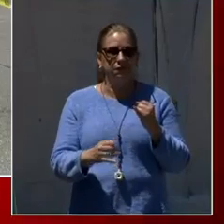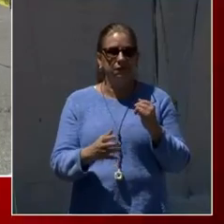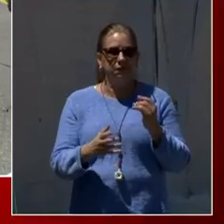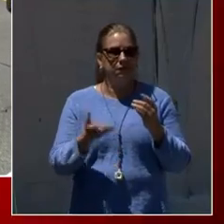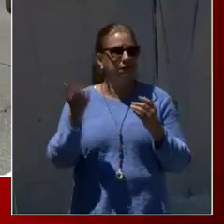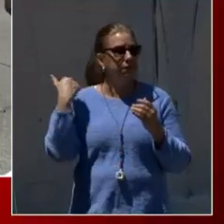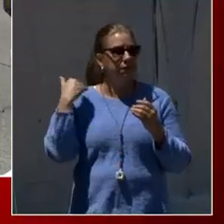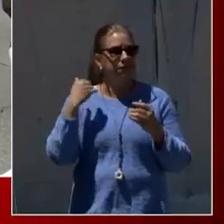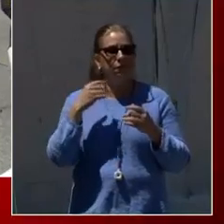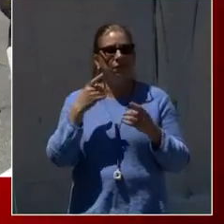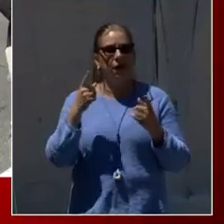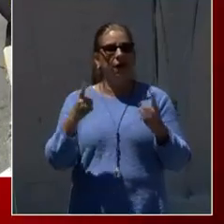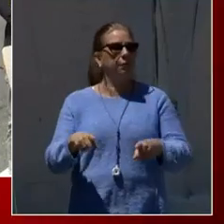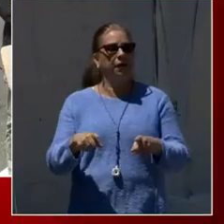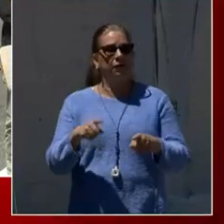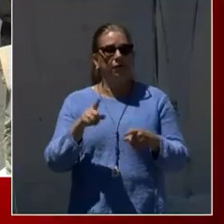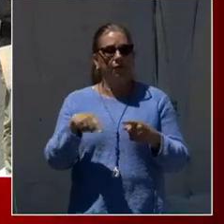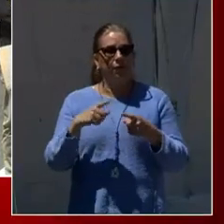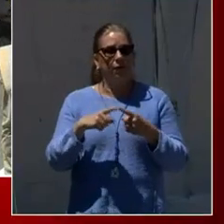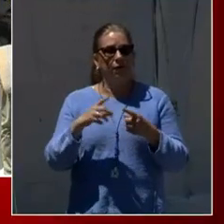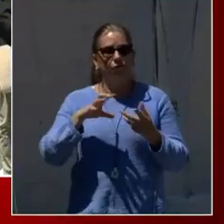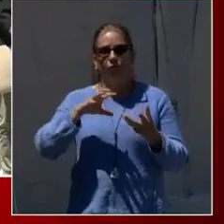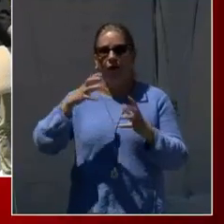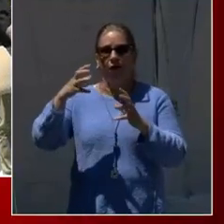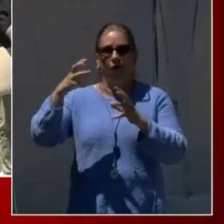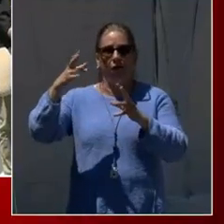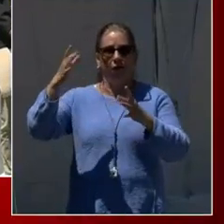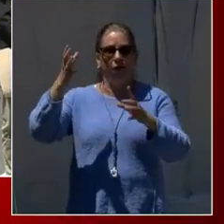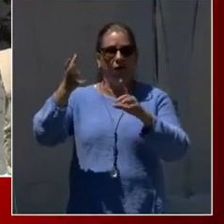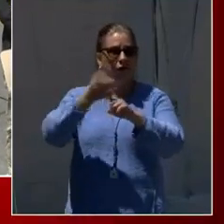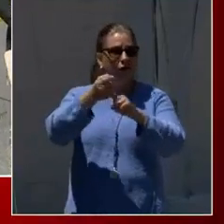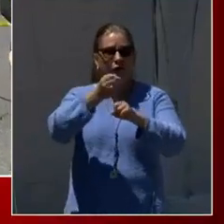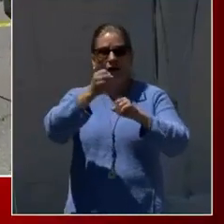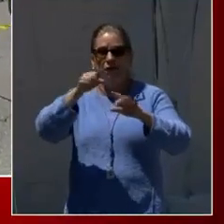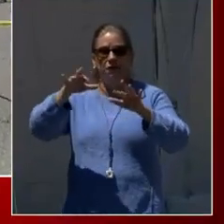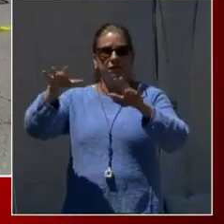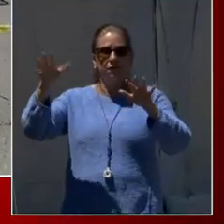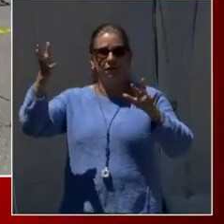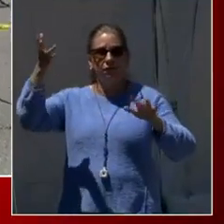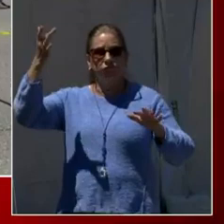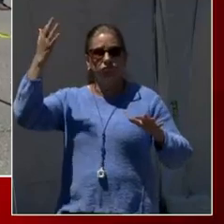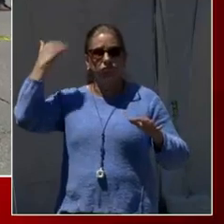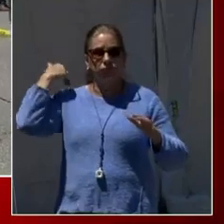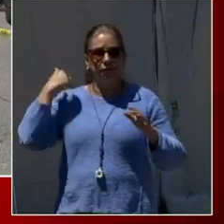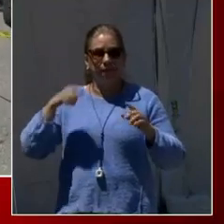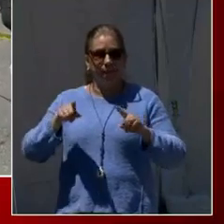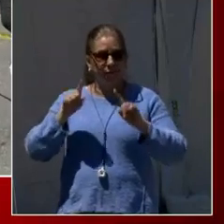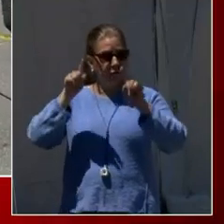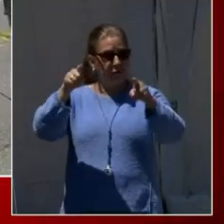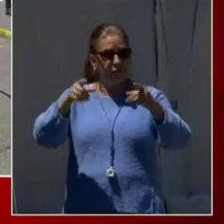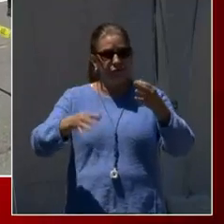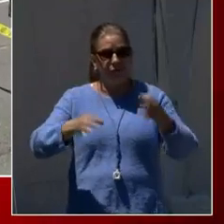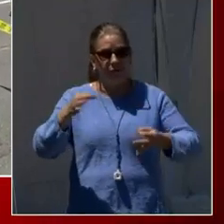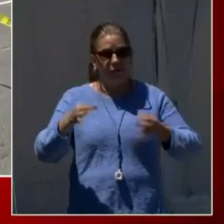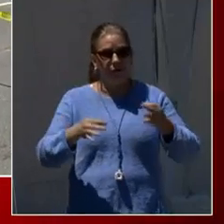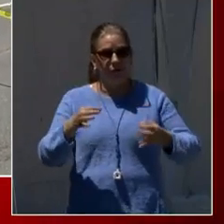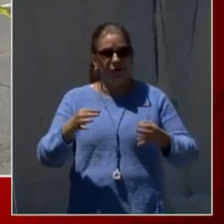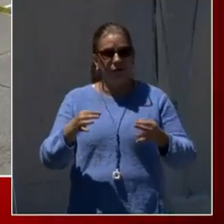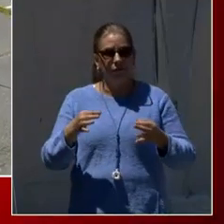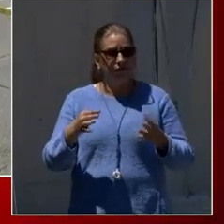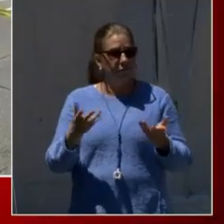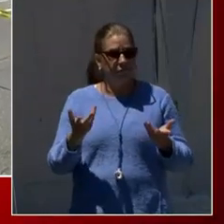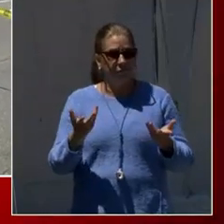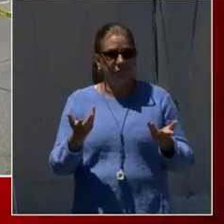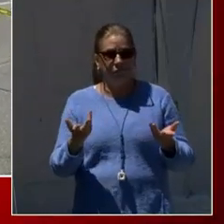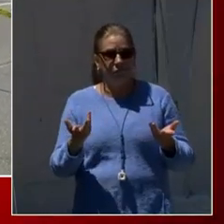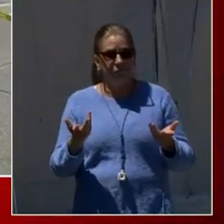people were charged for rioting. That didn't exactly pan out when it came to trials. Are you at all concerned that this could be the same? Are police doing anything different to make